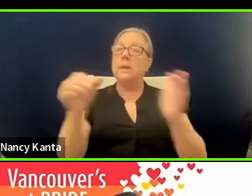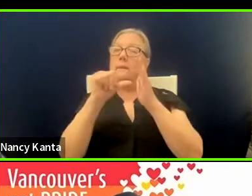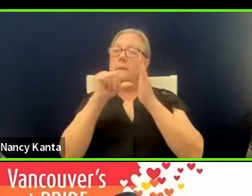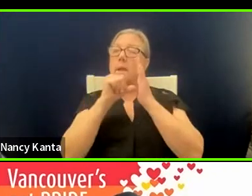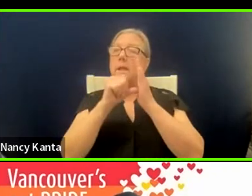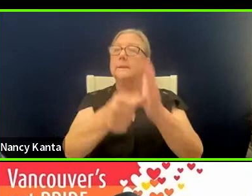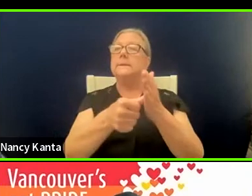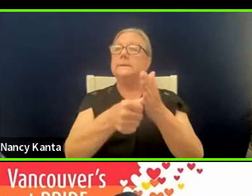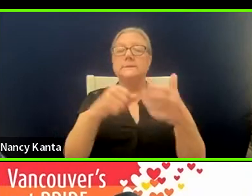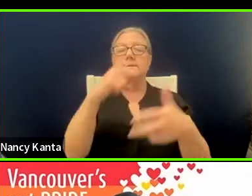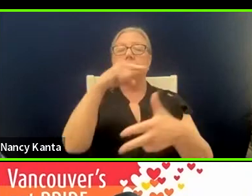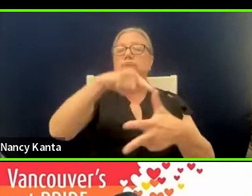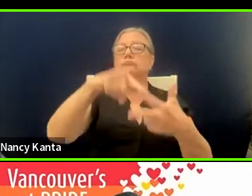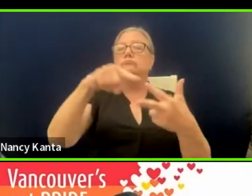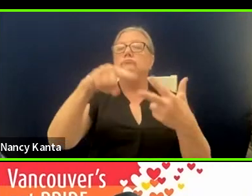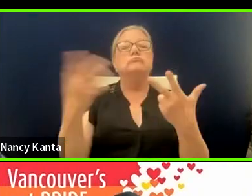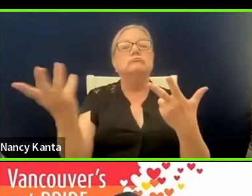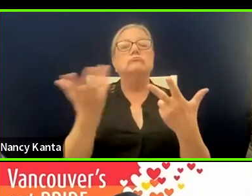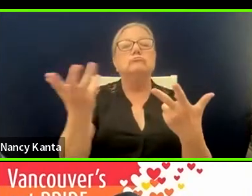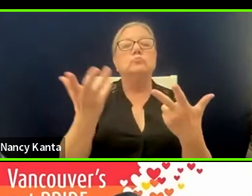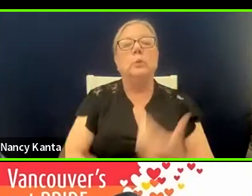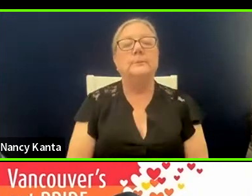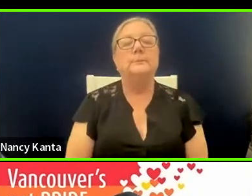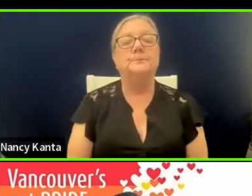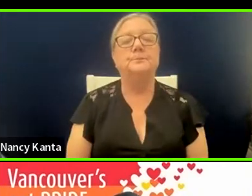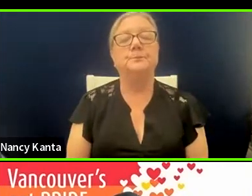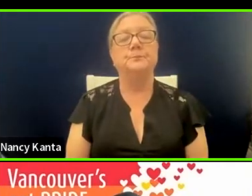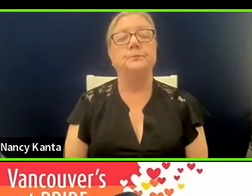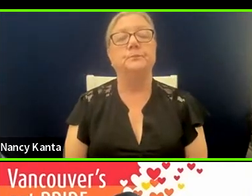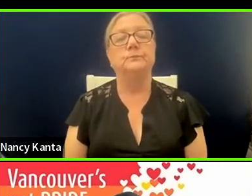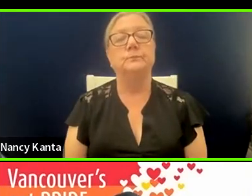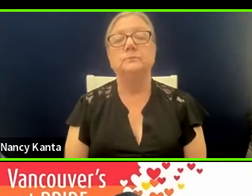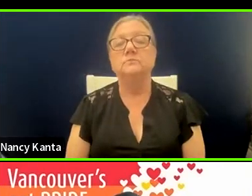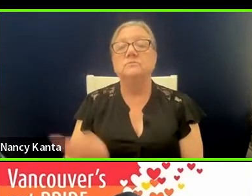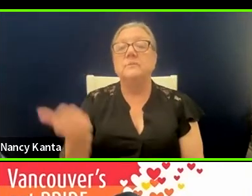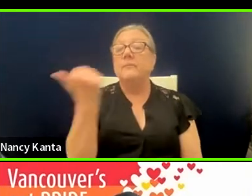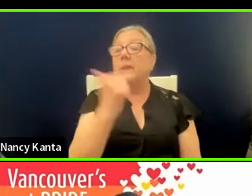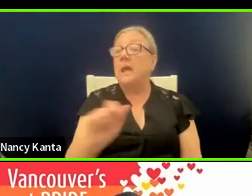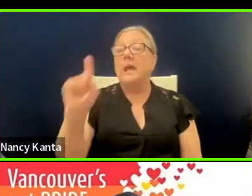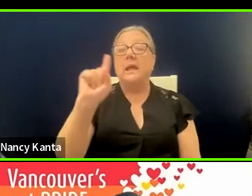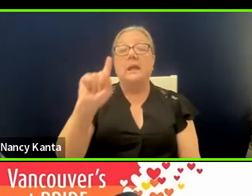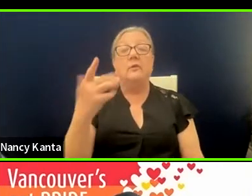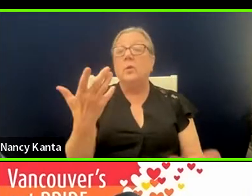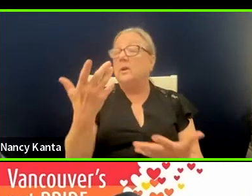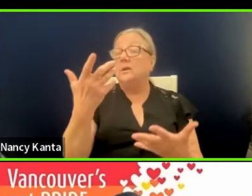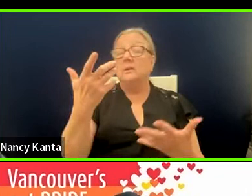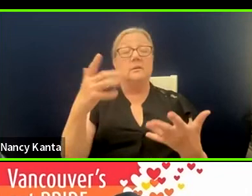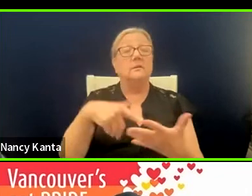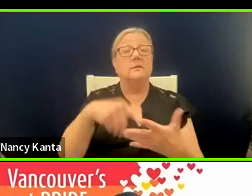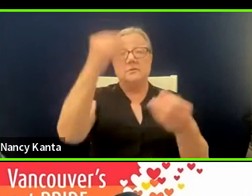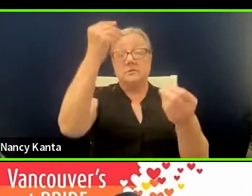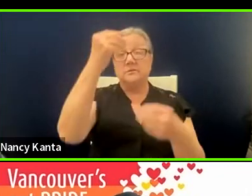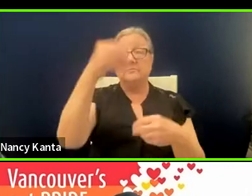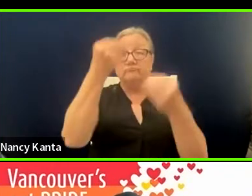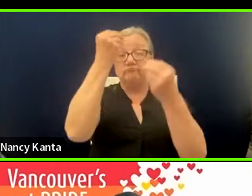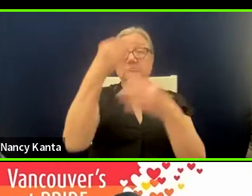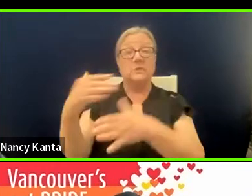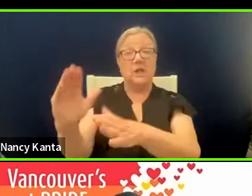So, and anyone is free to contribute a takeaway. 3 takeaways.